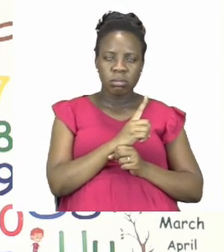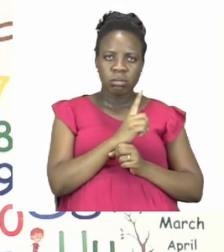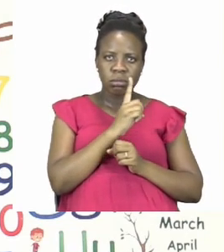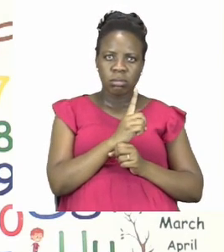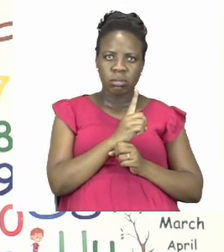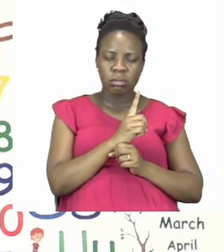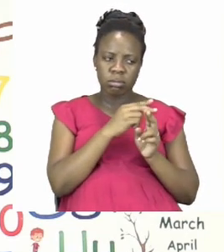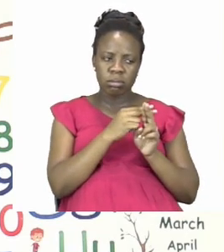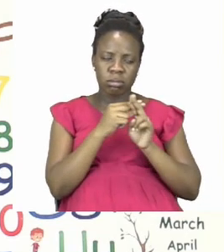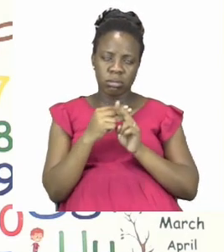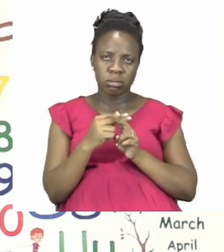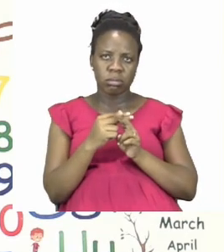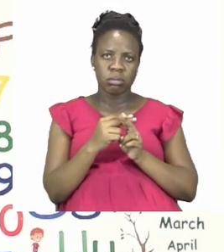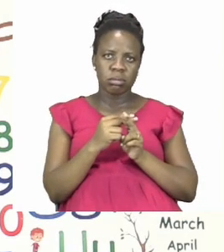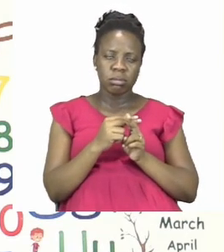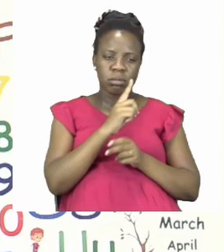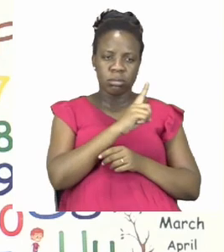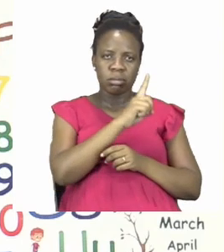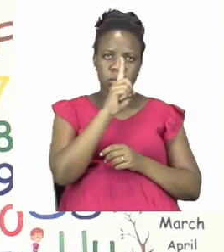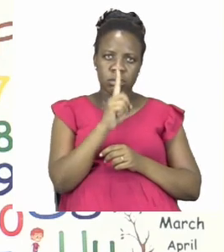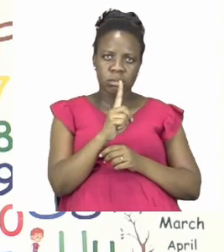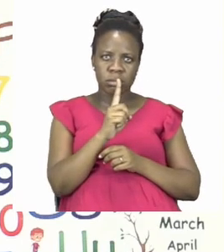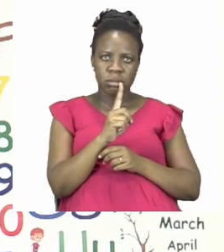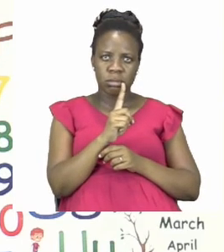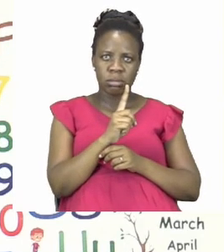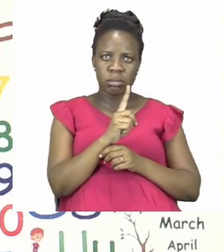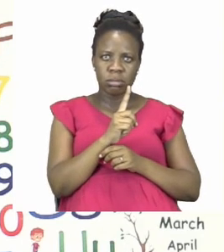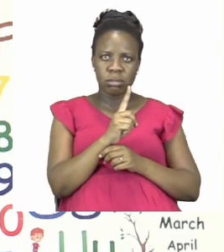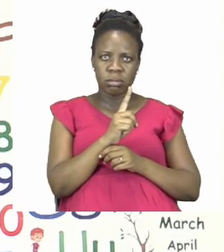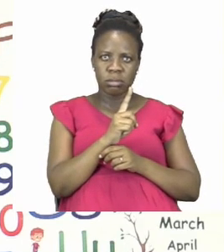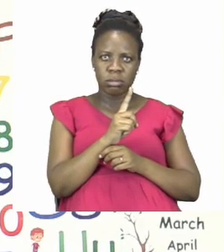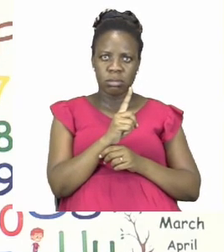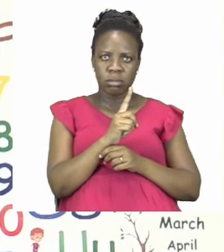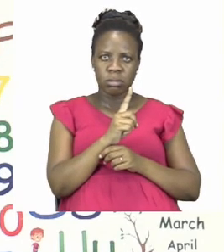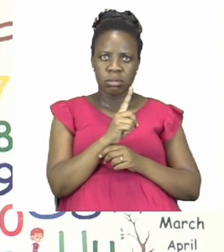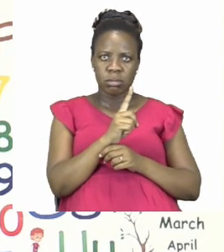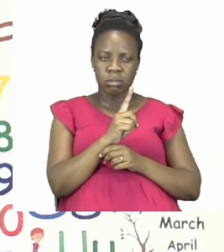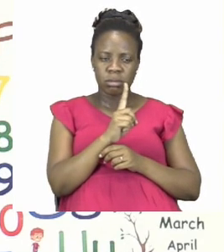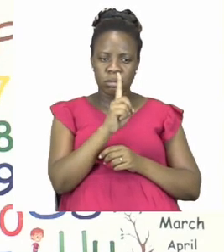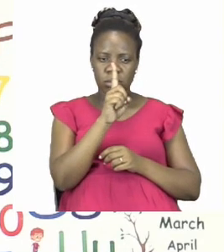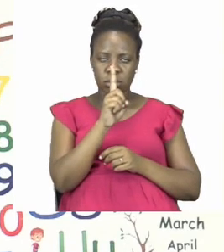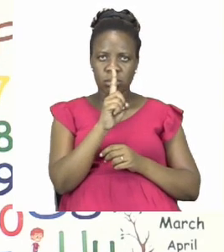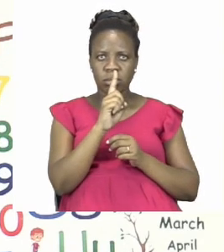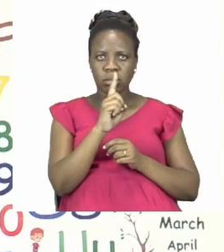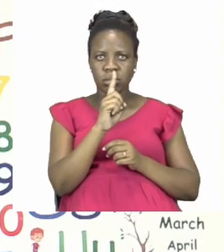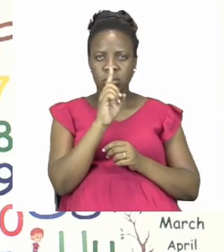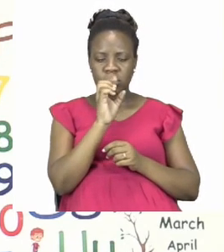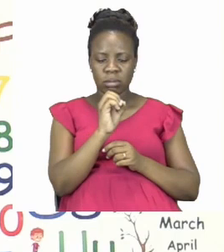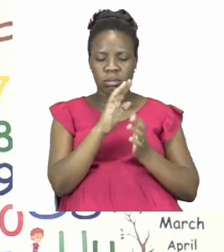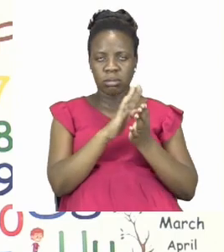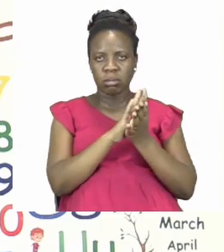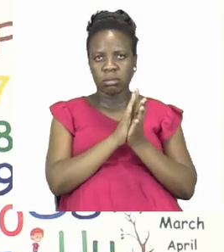we borrow a 1? He gives us that 1 and then we proceed to make it 10. Now